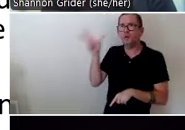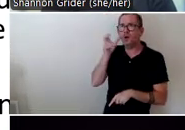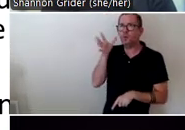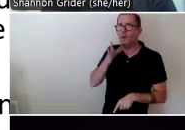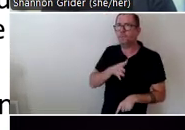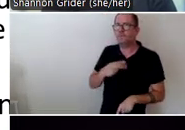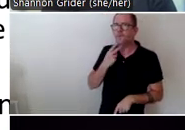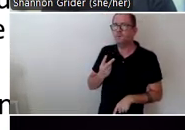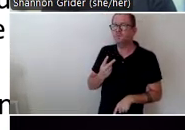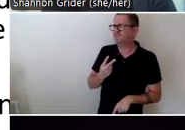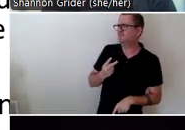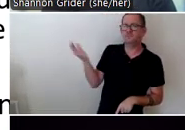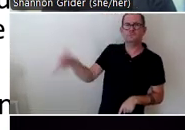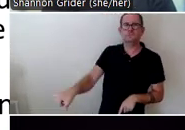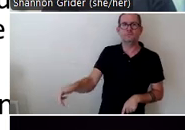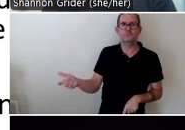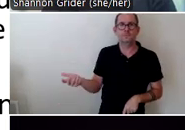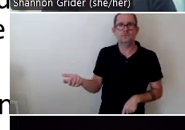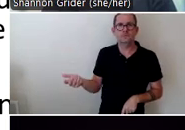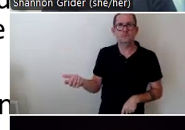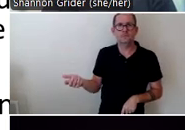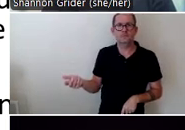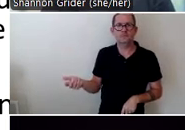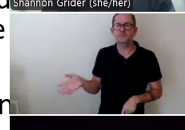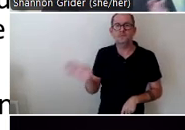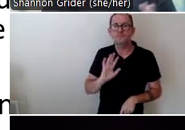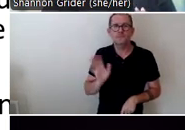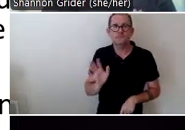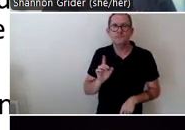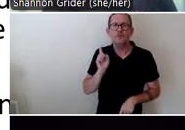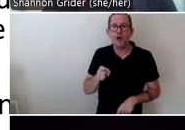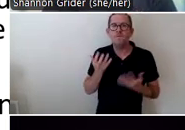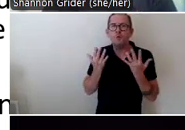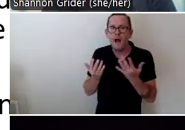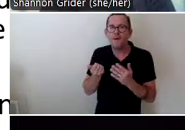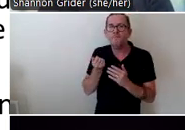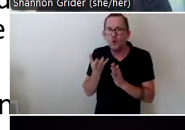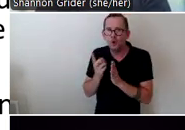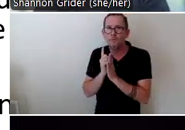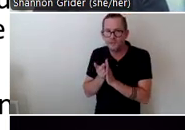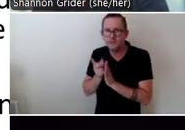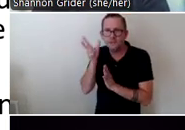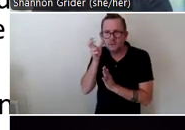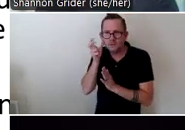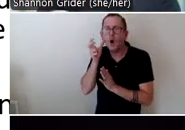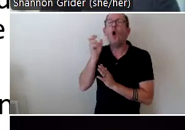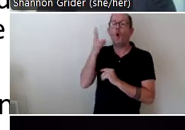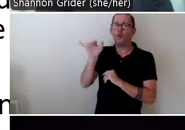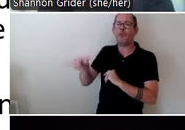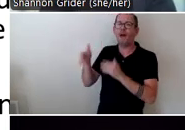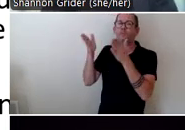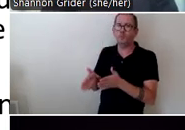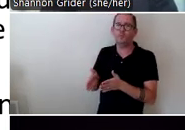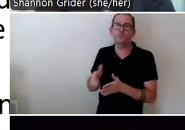of course, when the person is expecting my call from an Anthony, but they hear a female saying this is Anthony, they hang up. And I'm like, no,